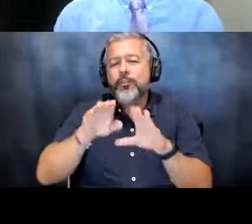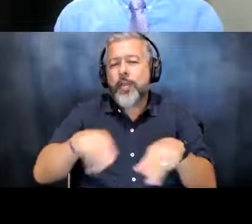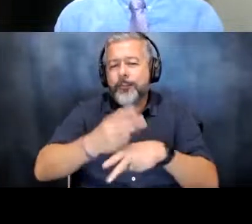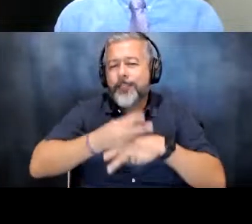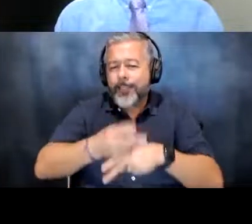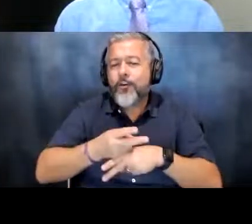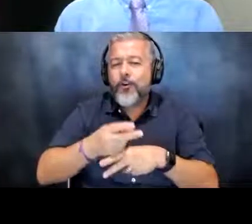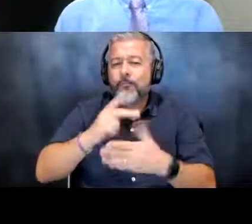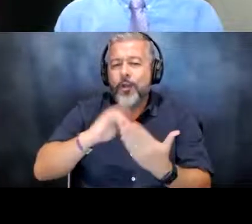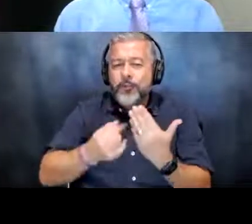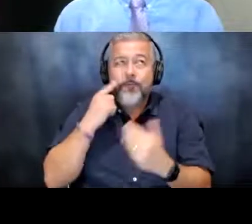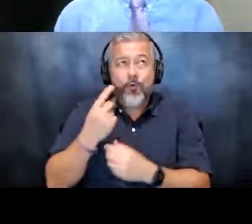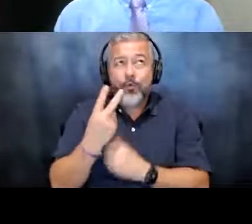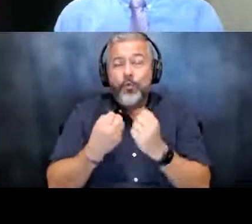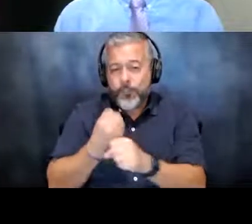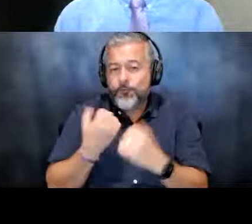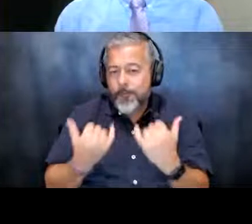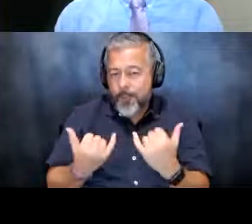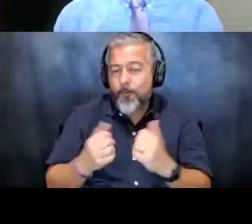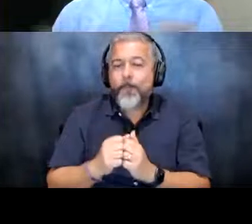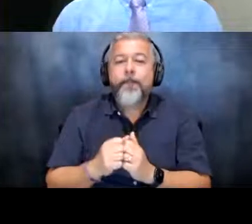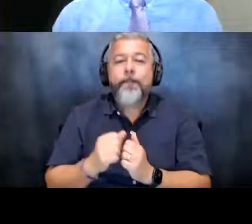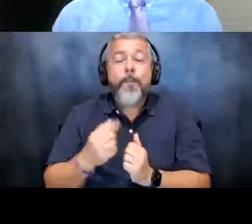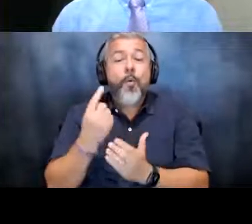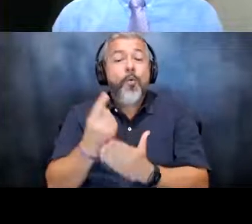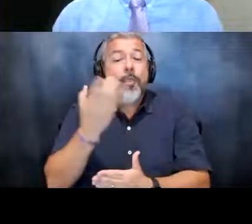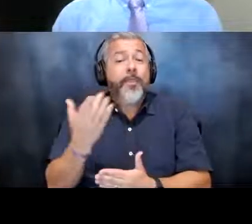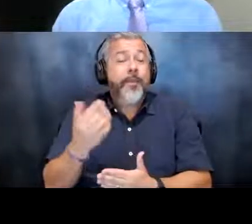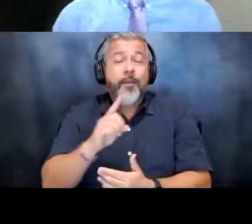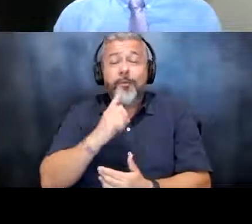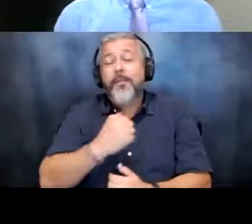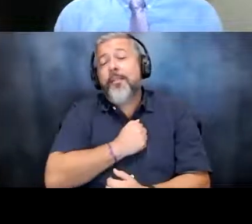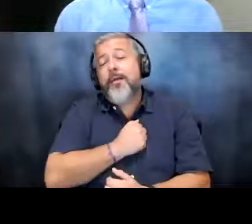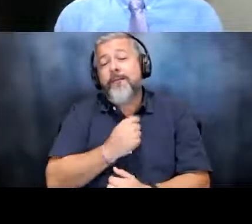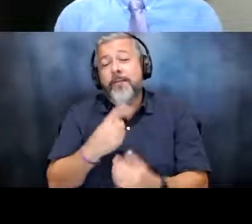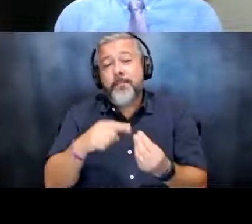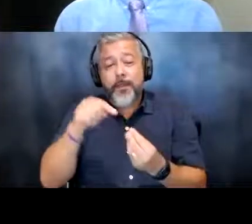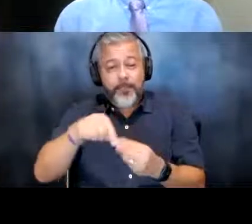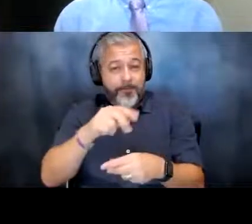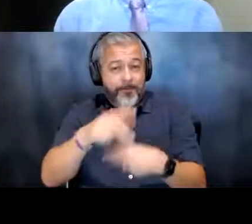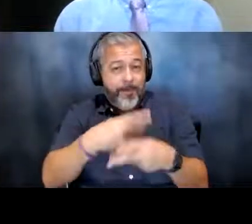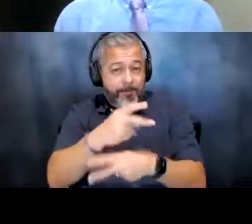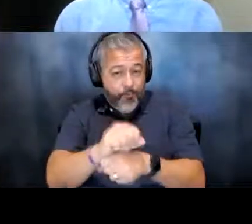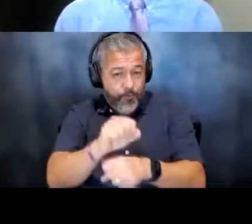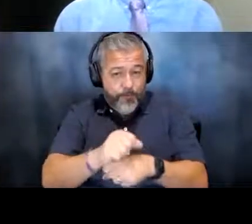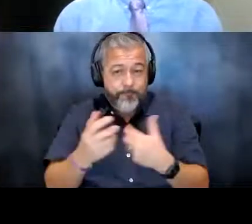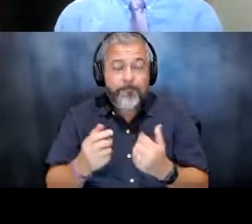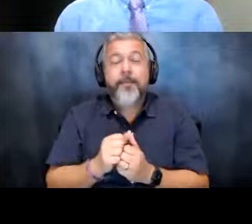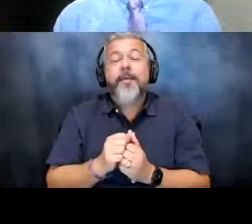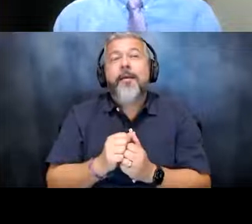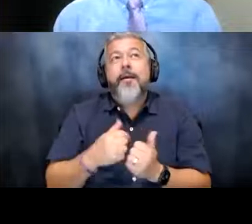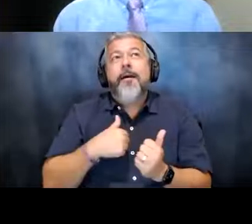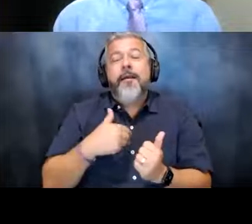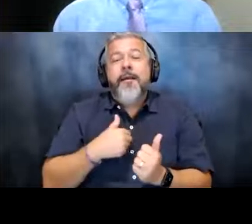now. And one of the things that I just absolutely love about this work is that I have a 3-year-old and